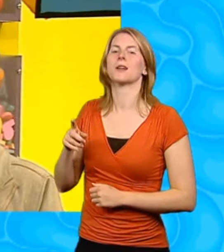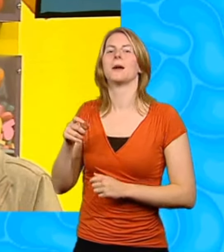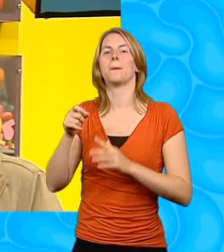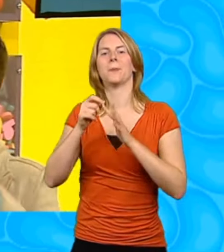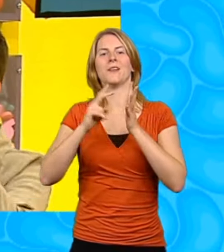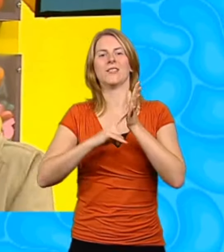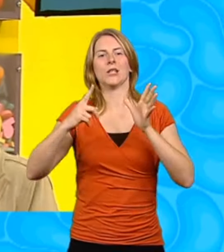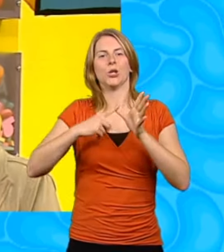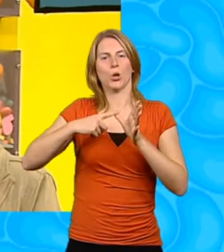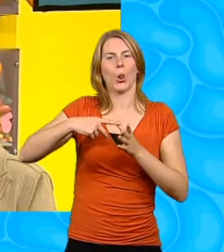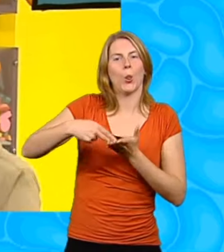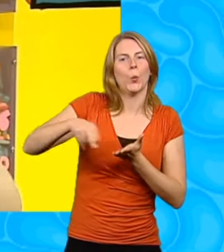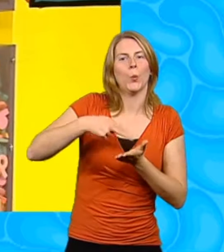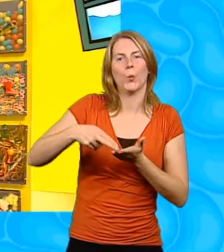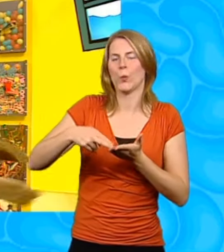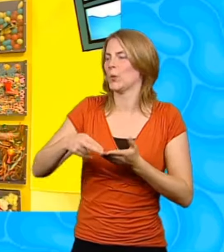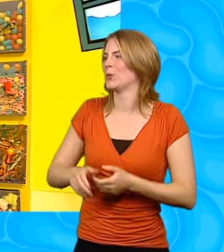Some white sticky PVA glue.